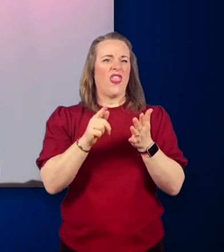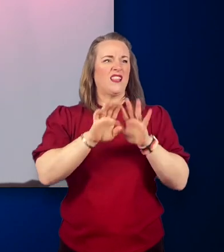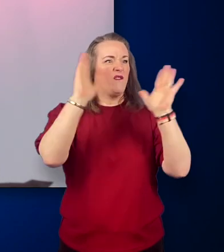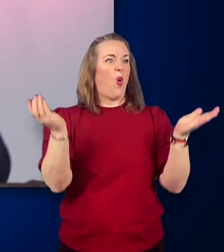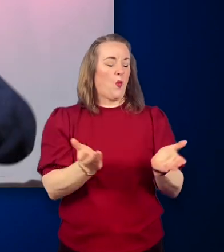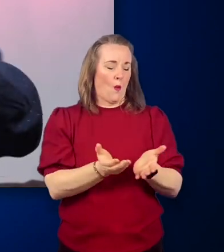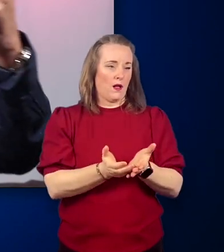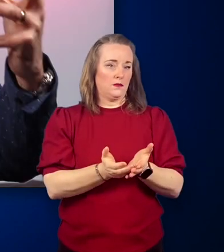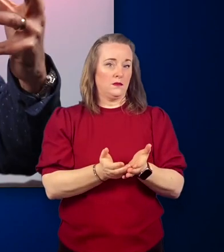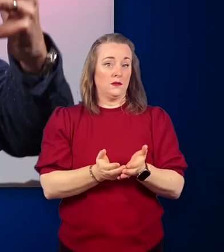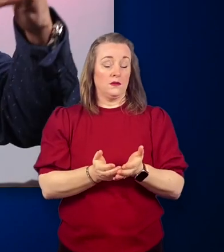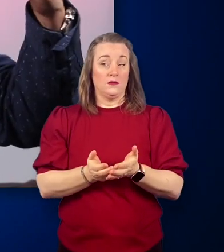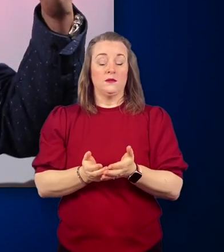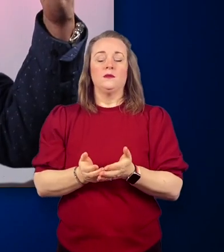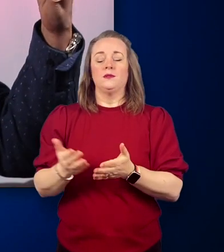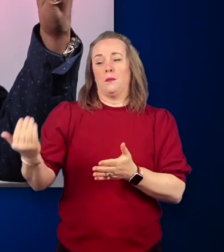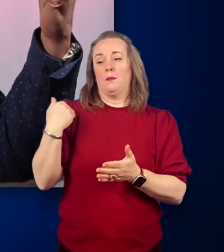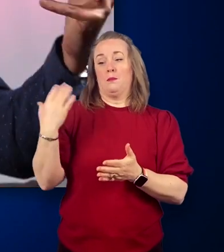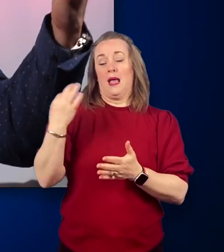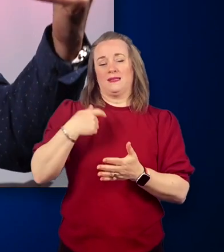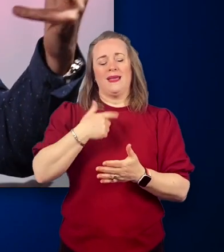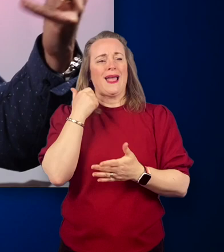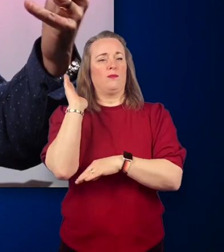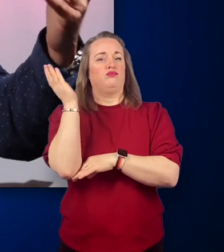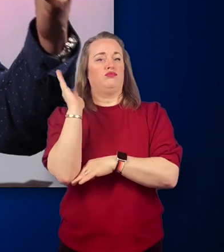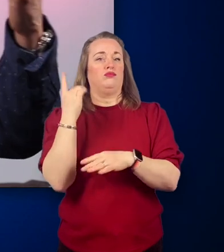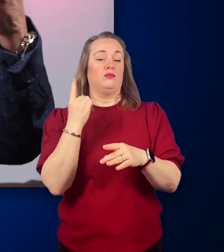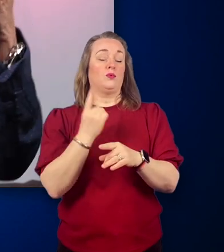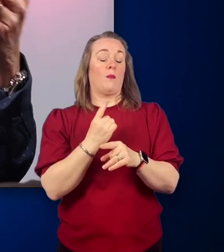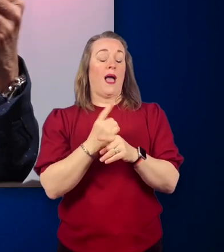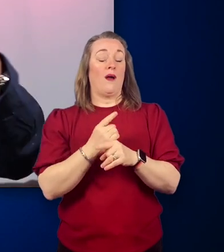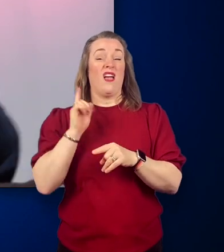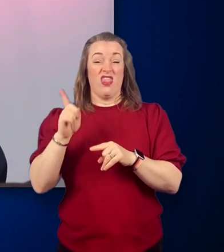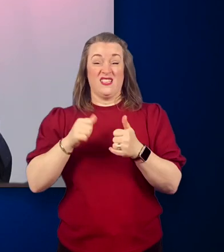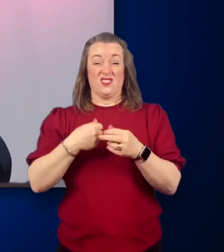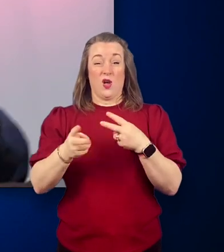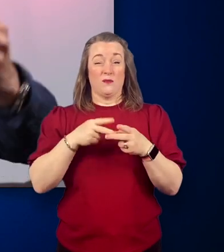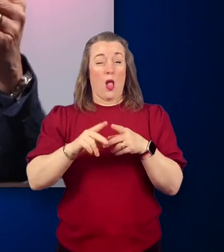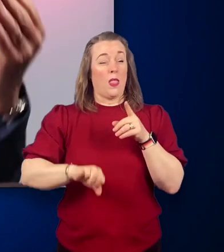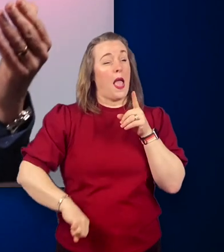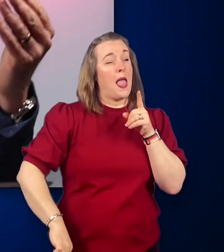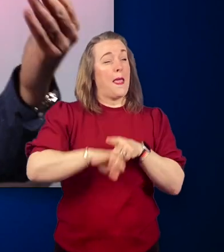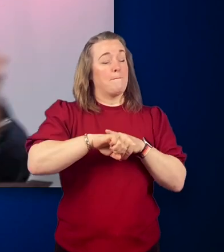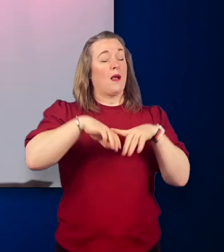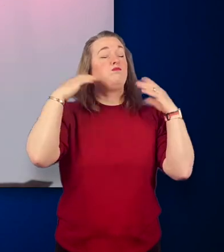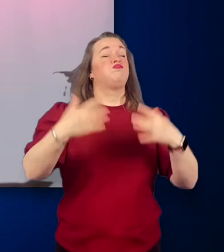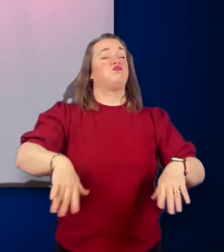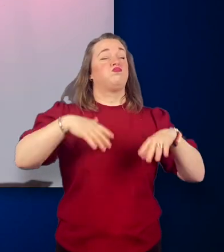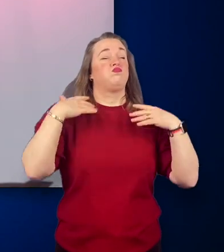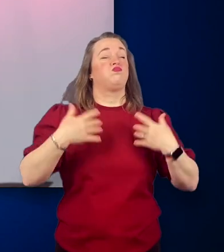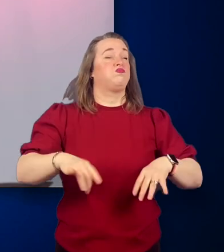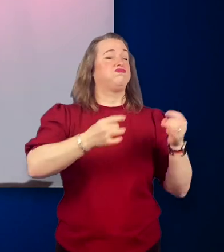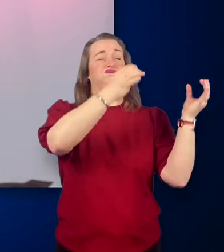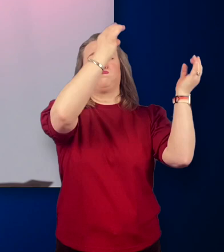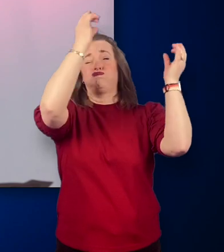impact of this gospel, which is Jesus's life, death, and